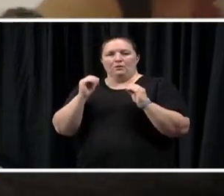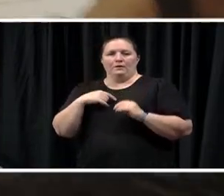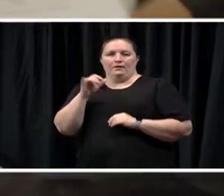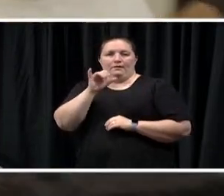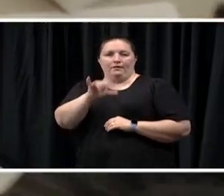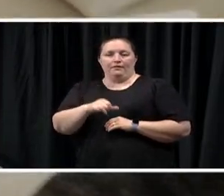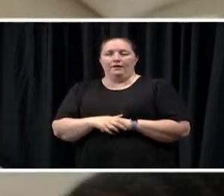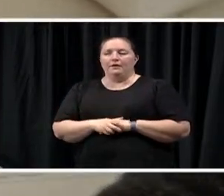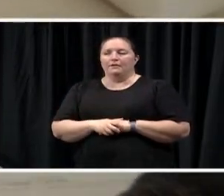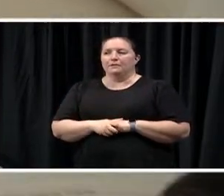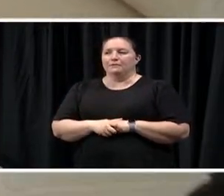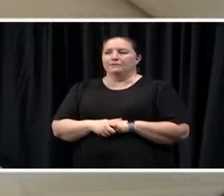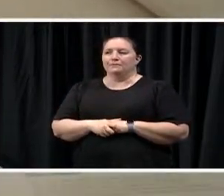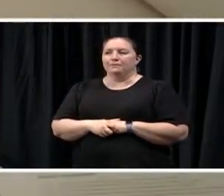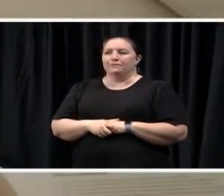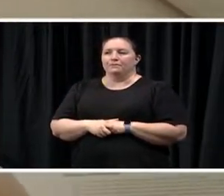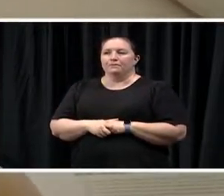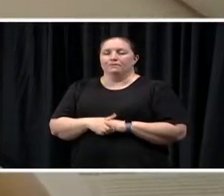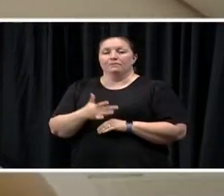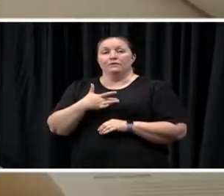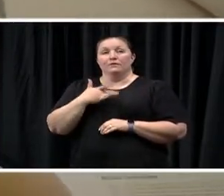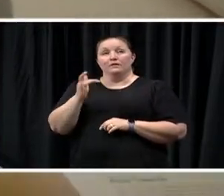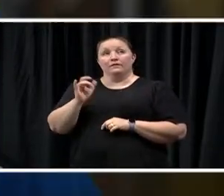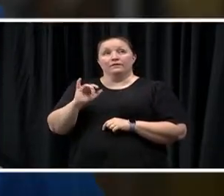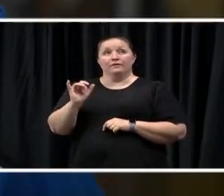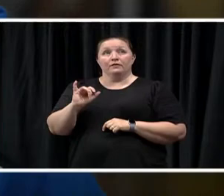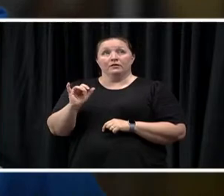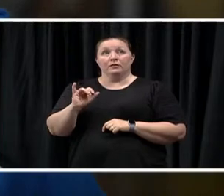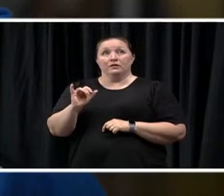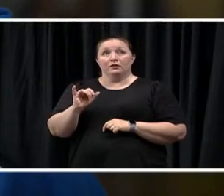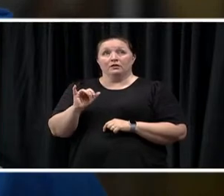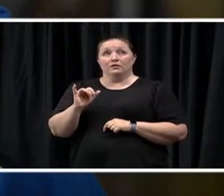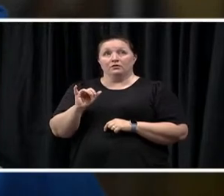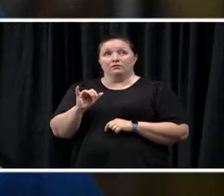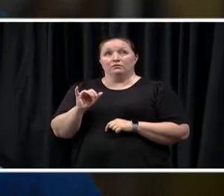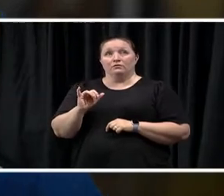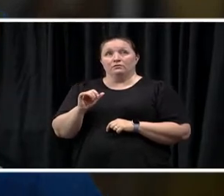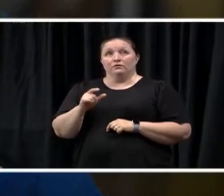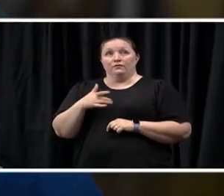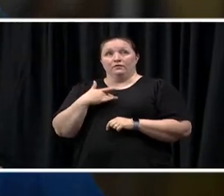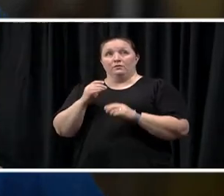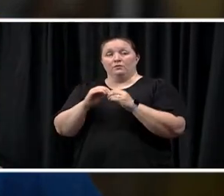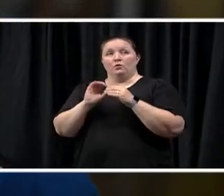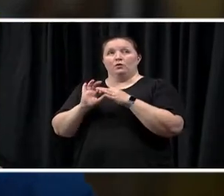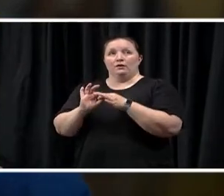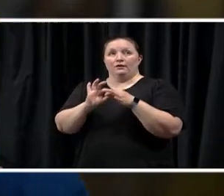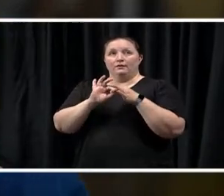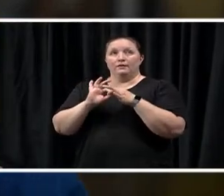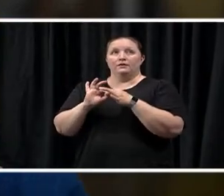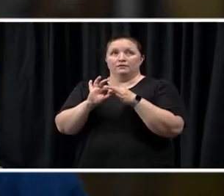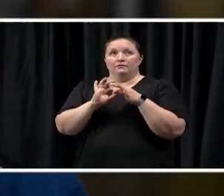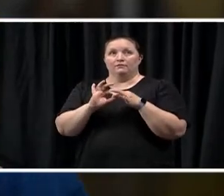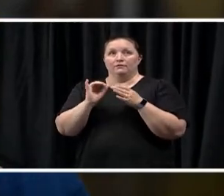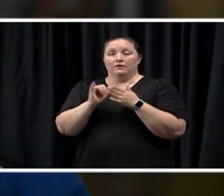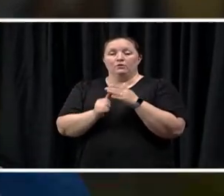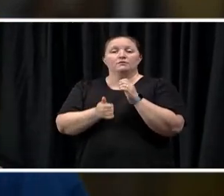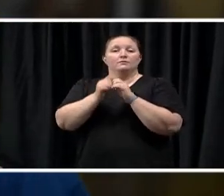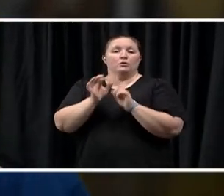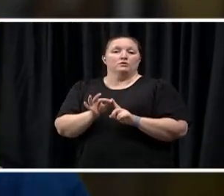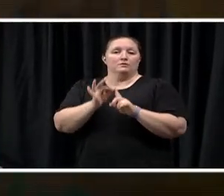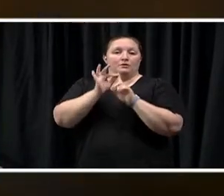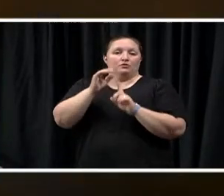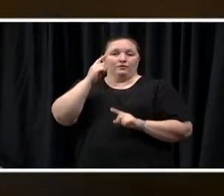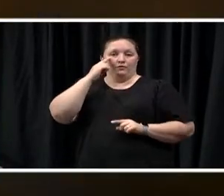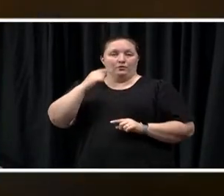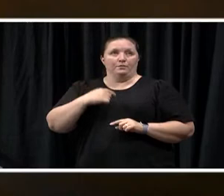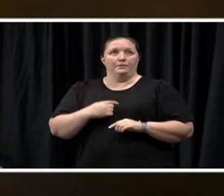think being included and the huge and warm welcome that they give me was the most special thing that I